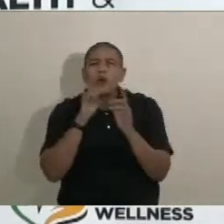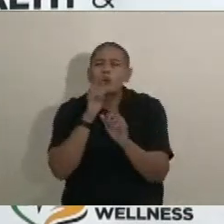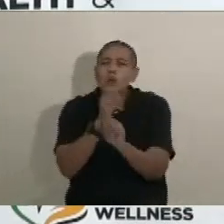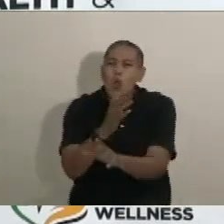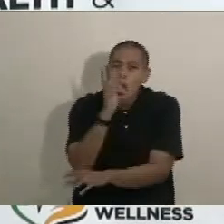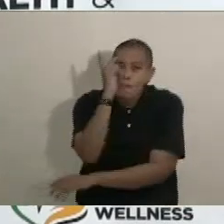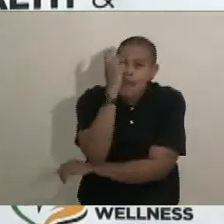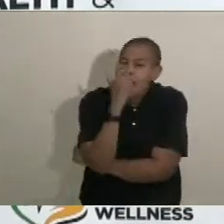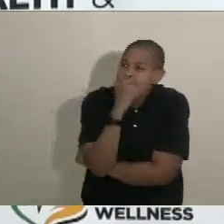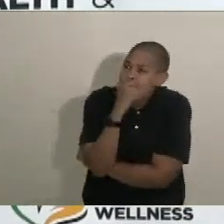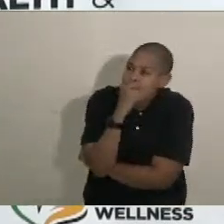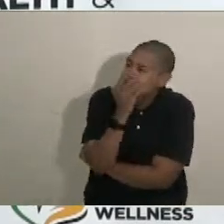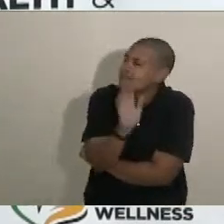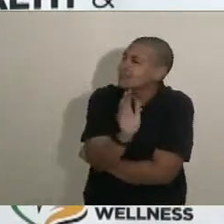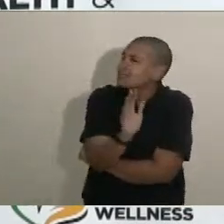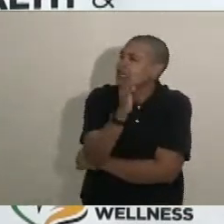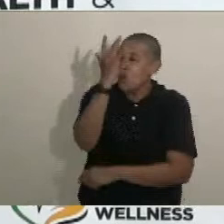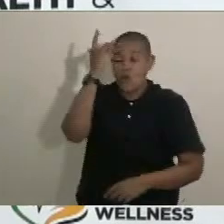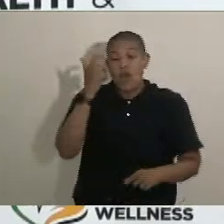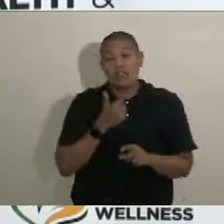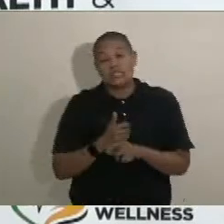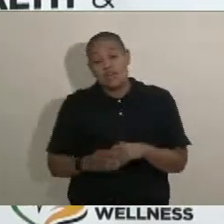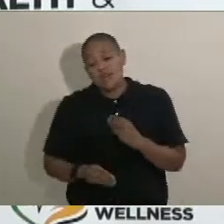panic, because